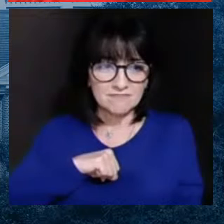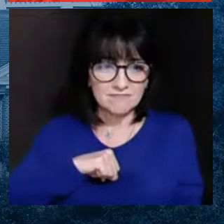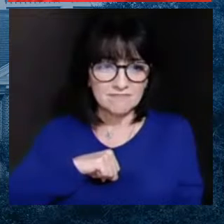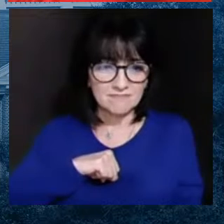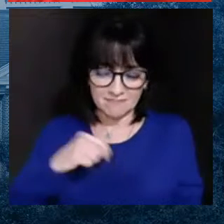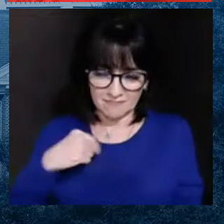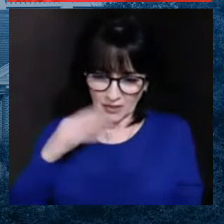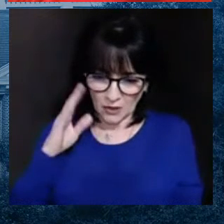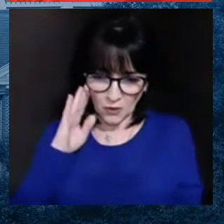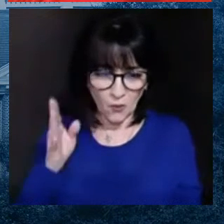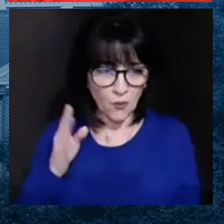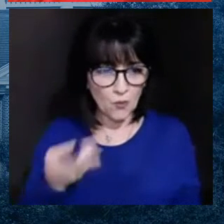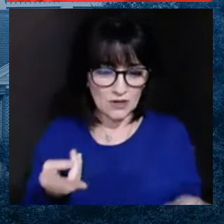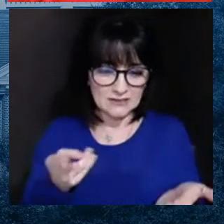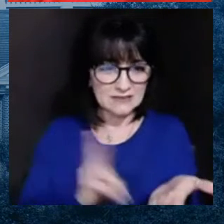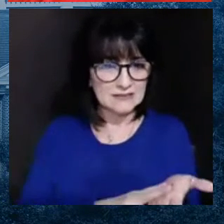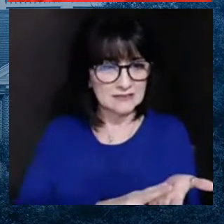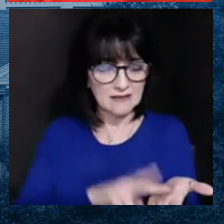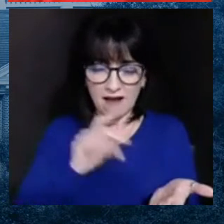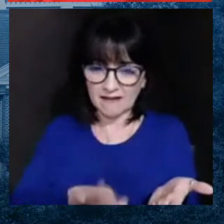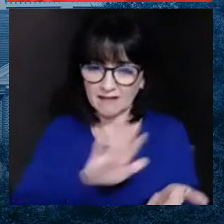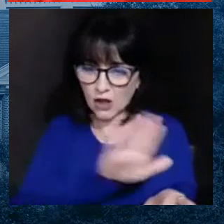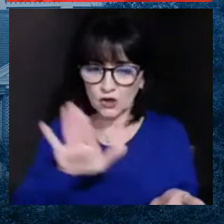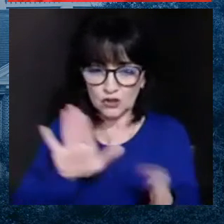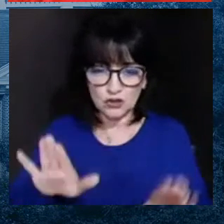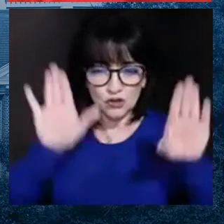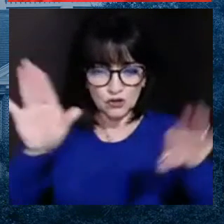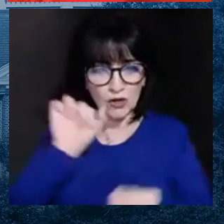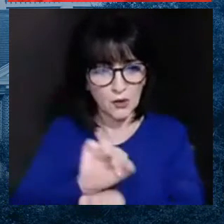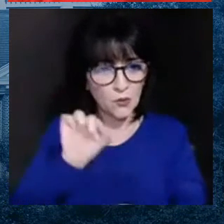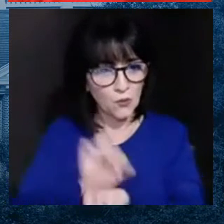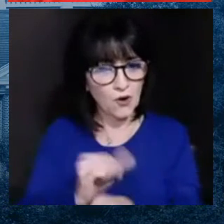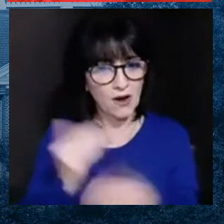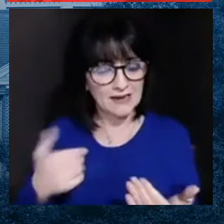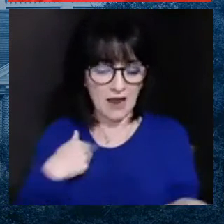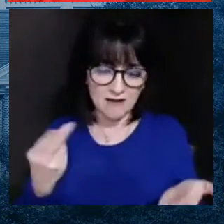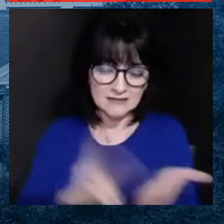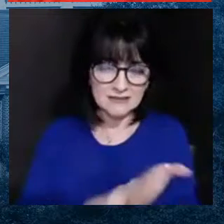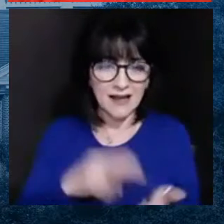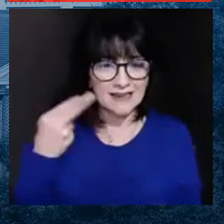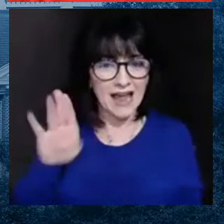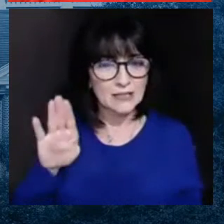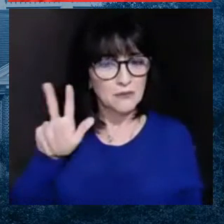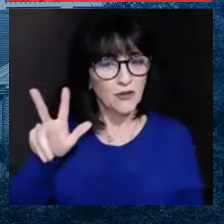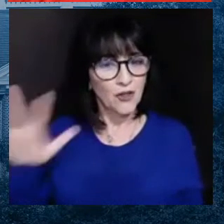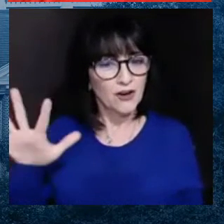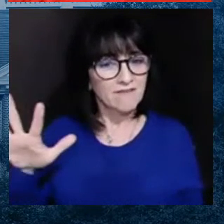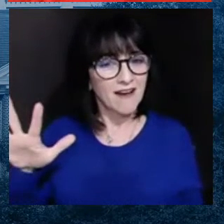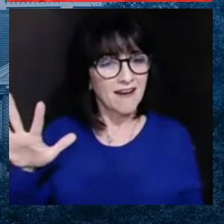off, if I will, that great work by signing House Bill 35.